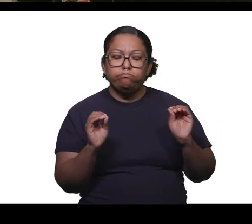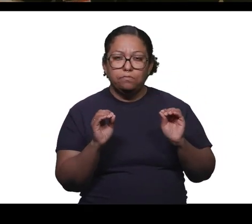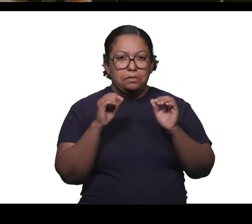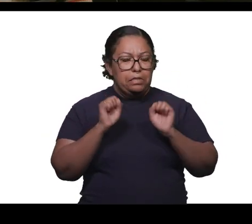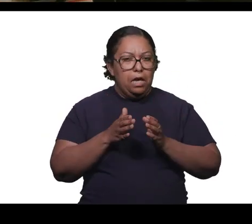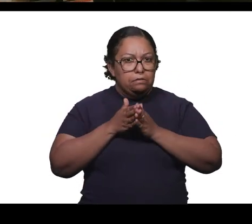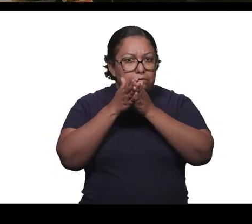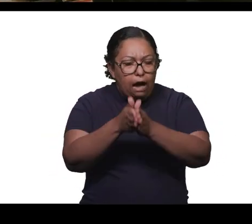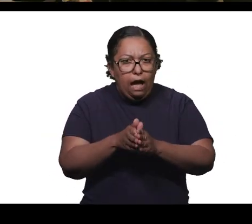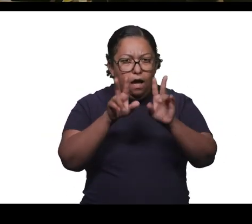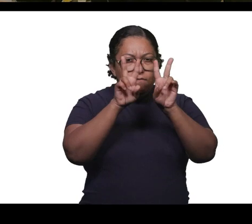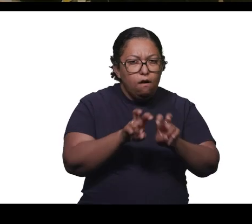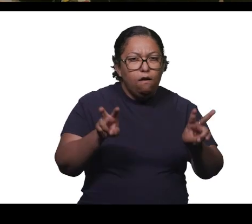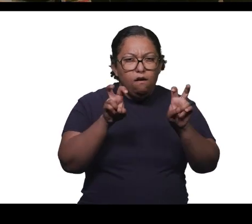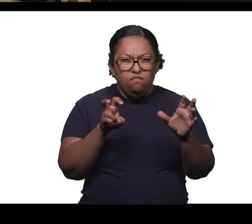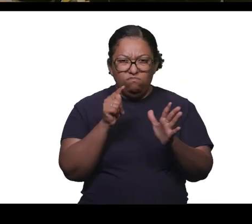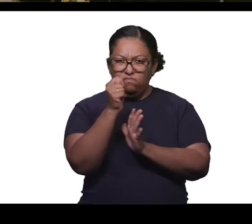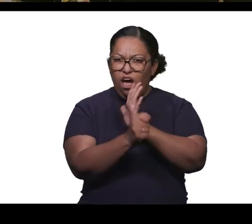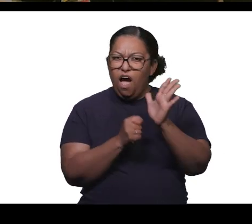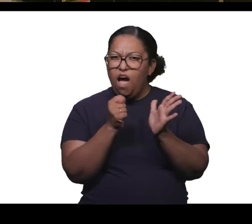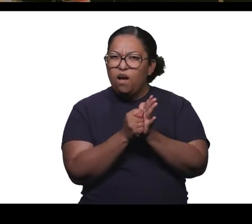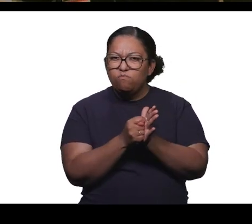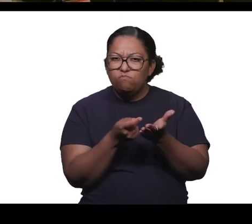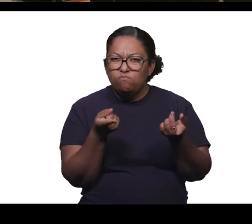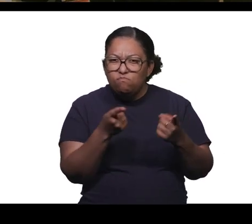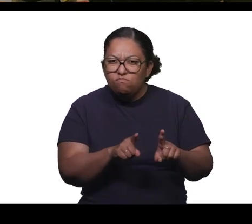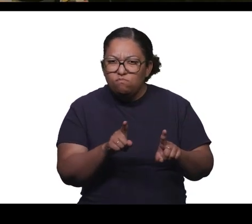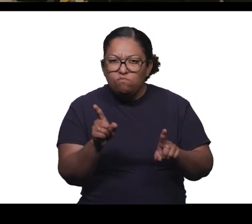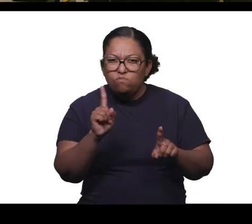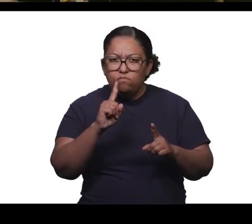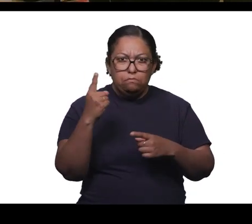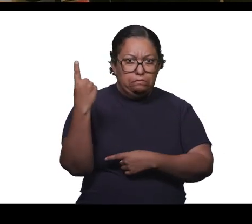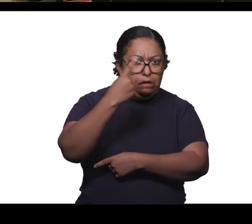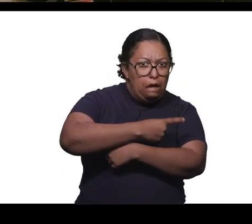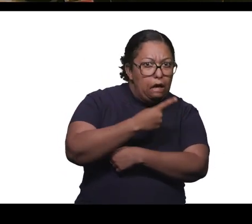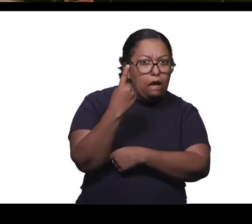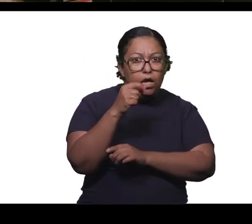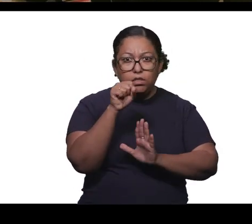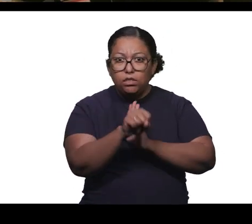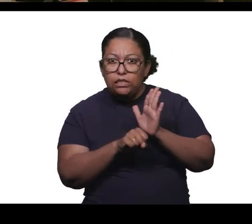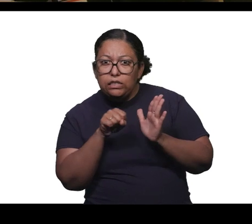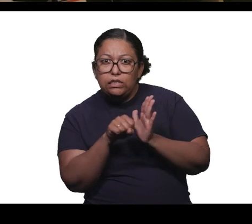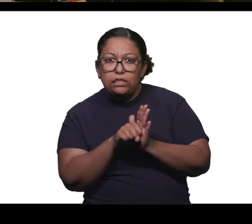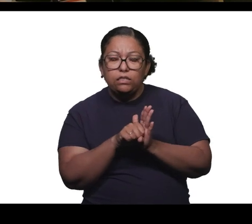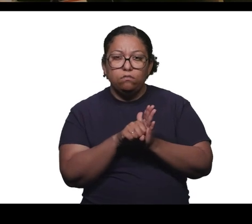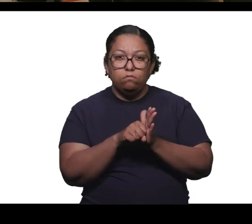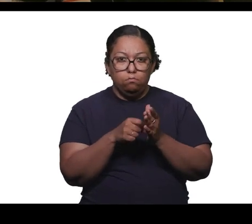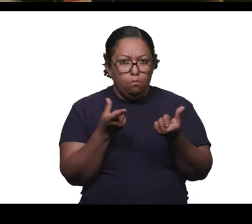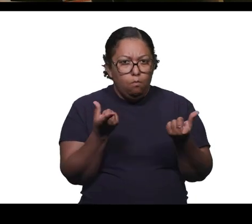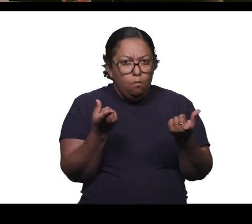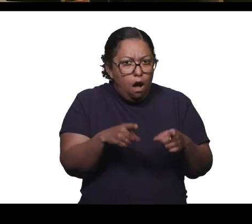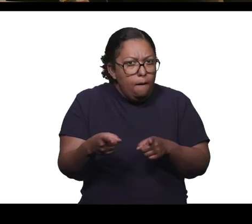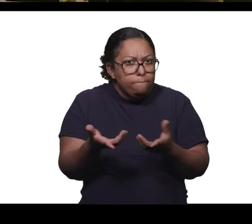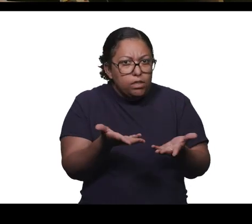time period, time of day, season. What's going on? Is the family leaving? Are they going somewhere?